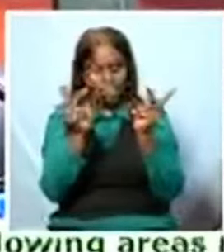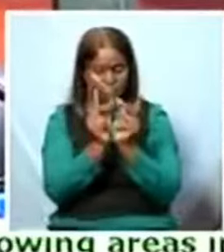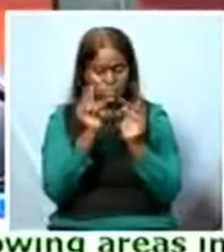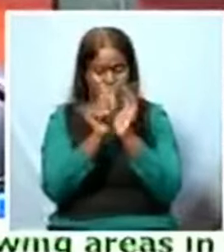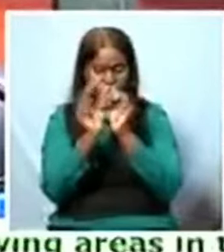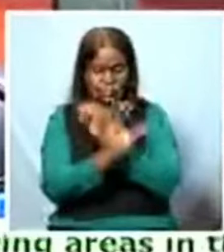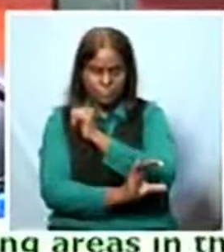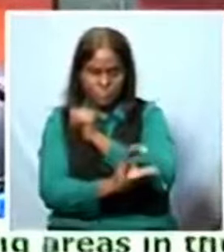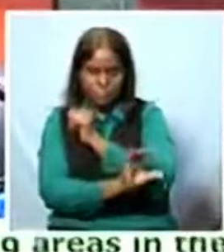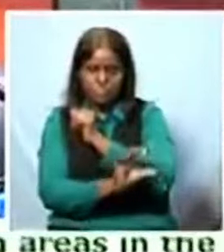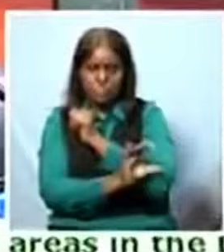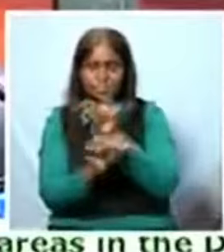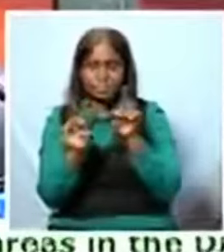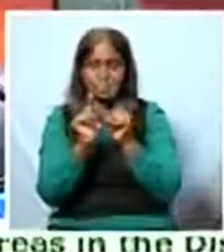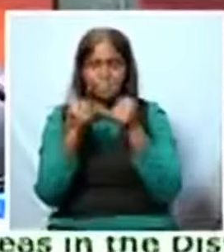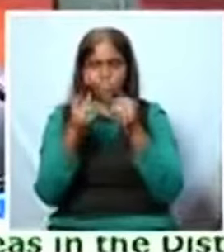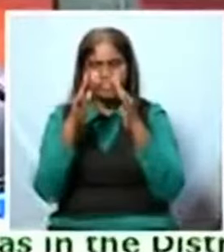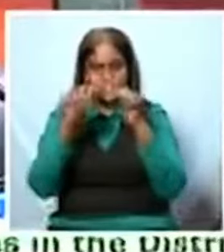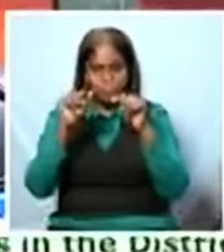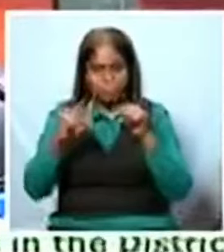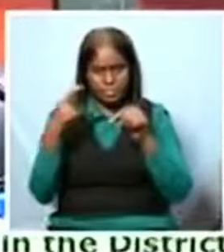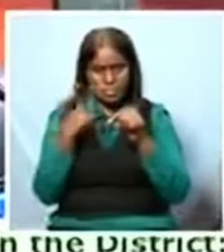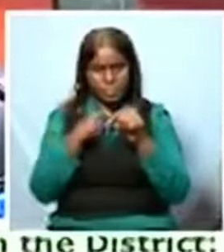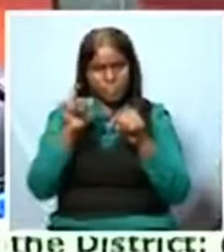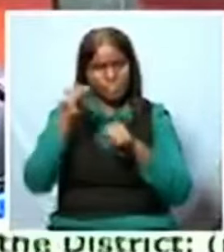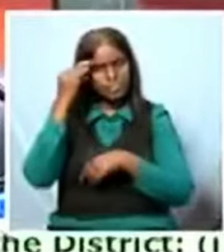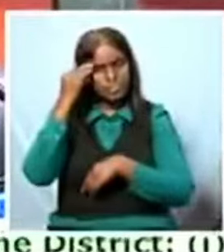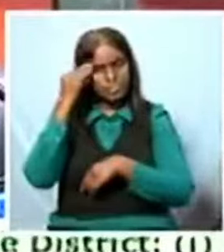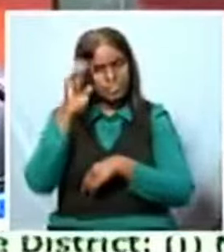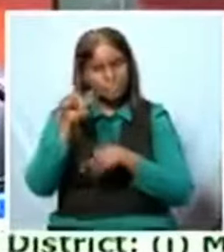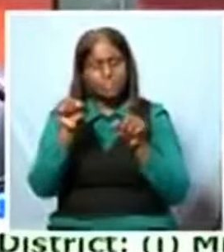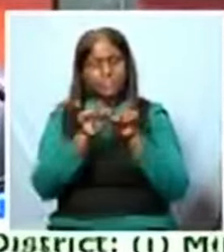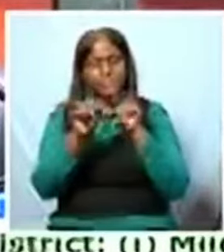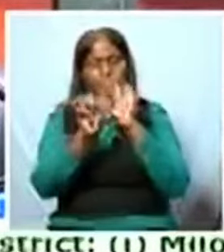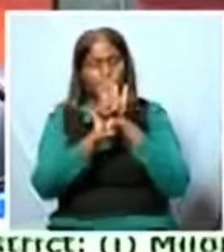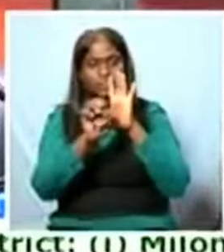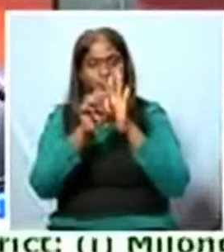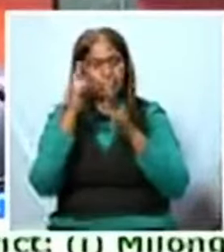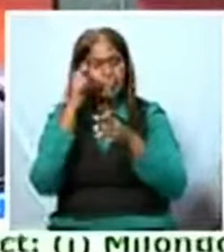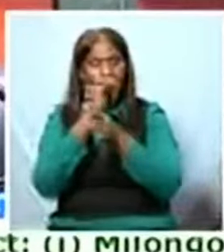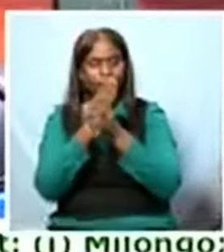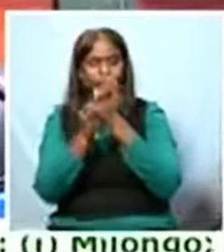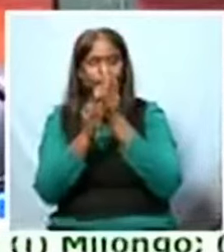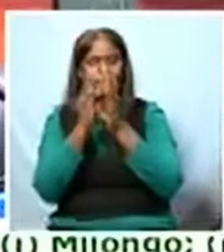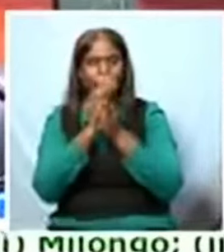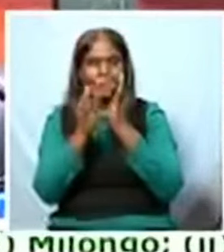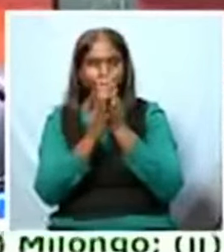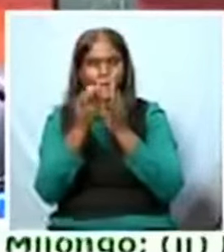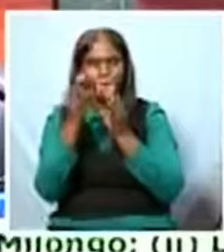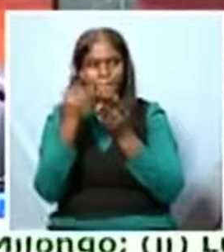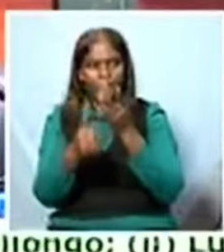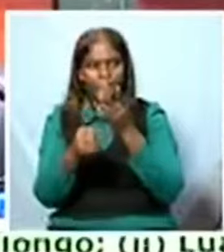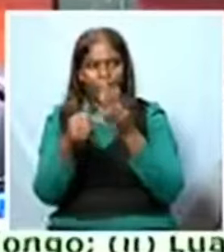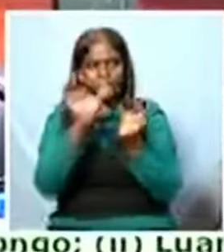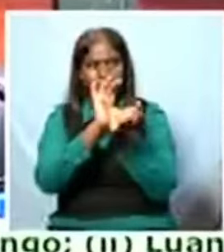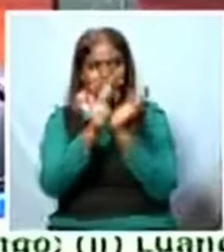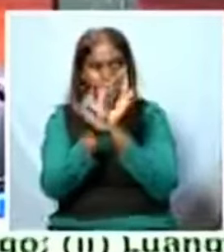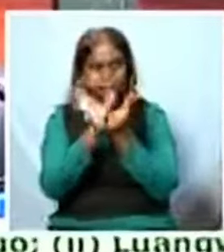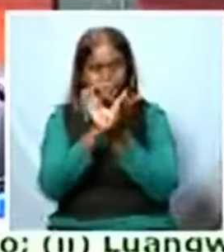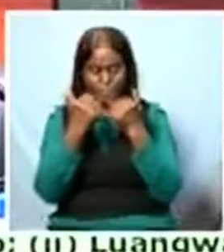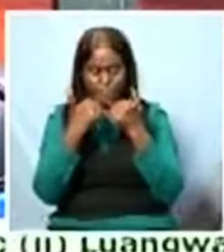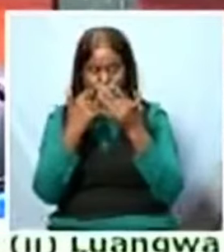country. The House may wish to note that sites for construction of towers has